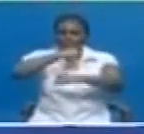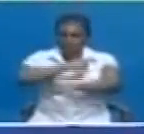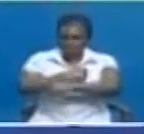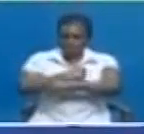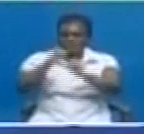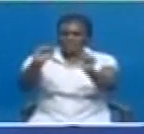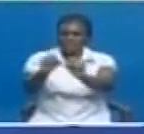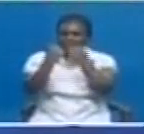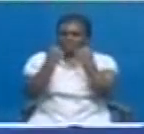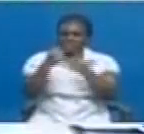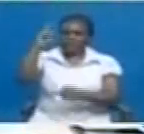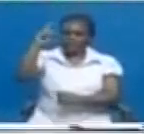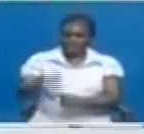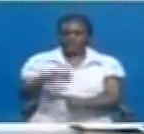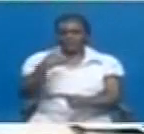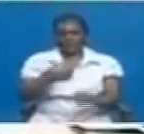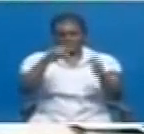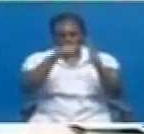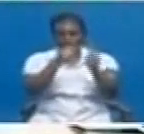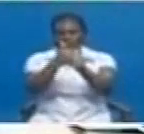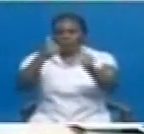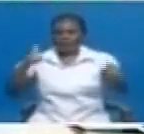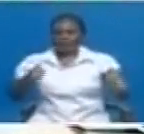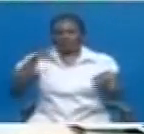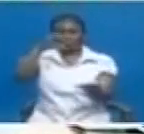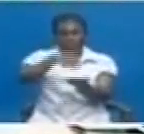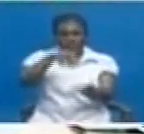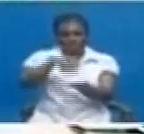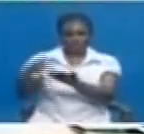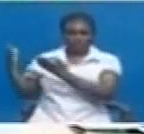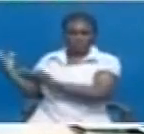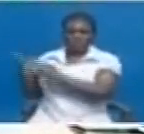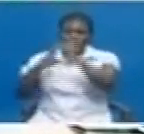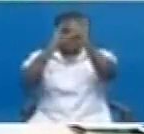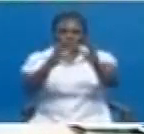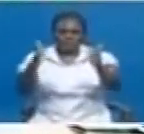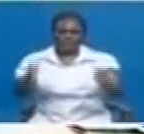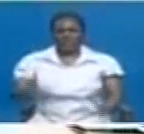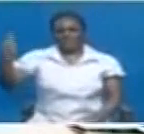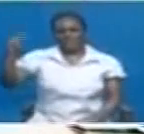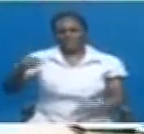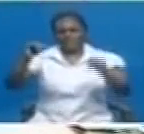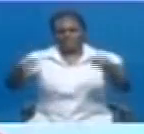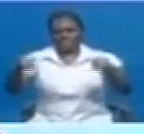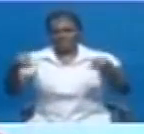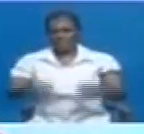safety measures have been put in place to avoid such outcomes. Ian Wafula, KTN News.